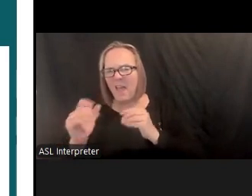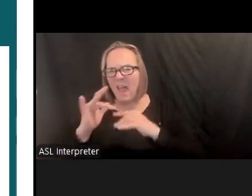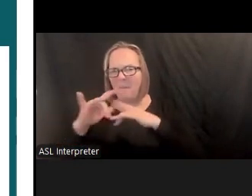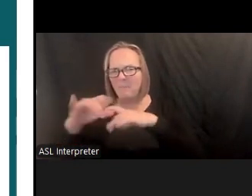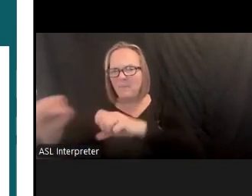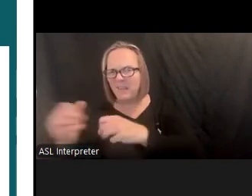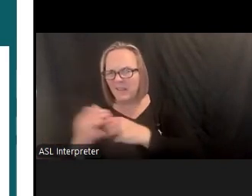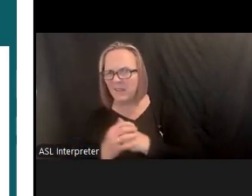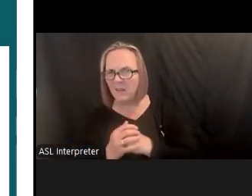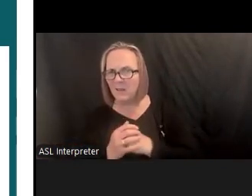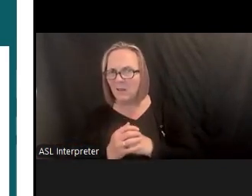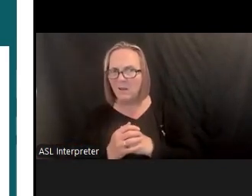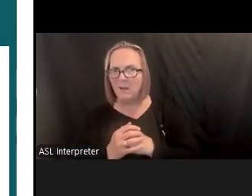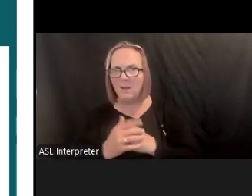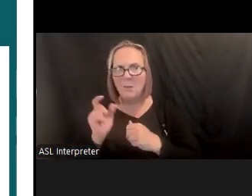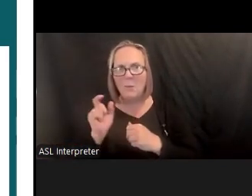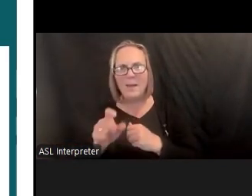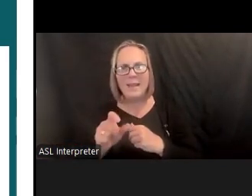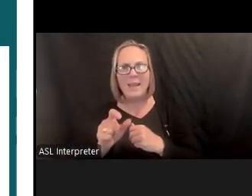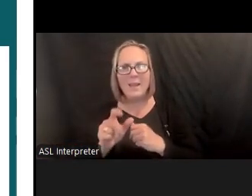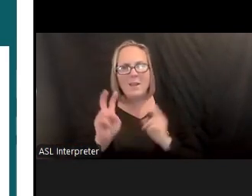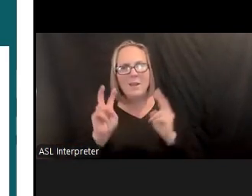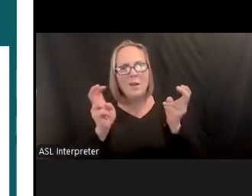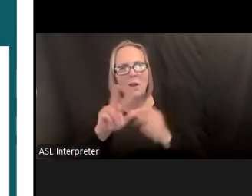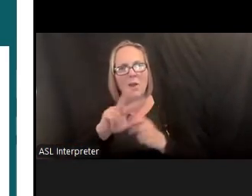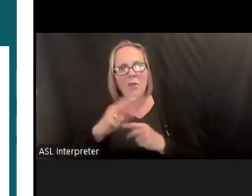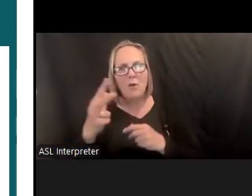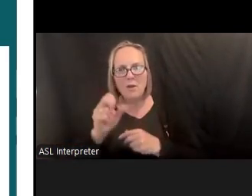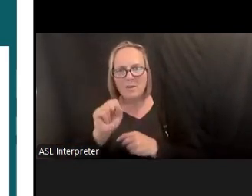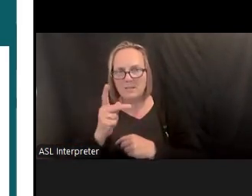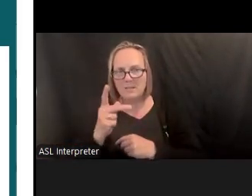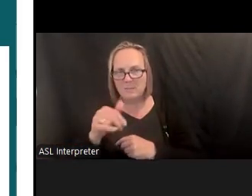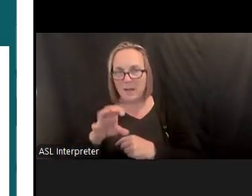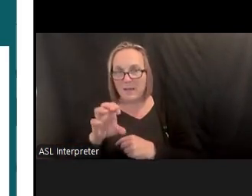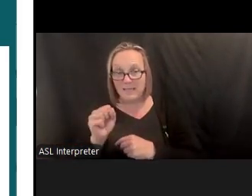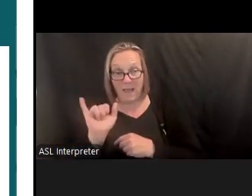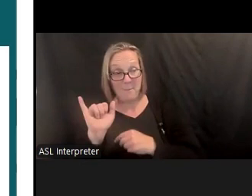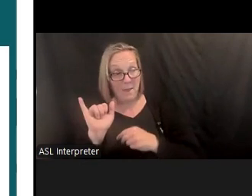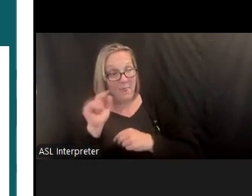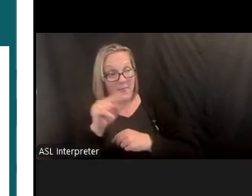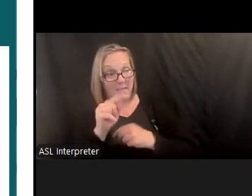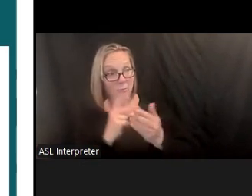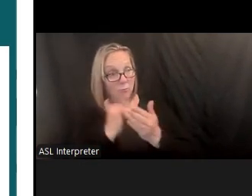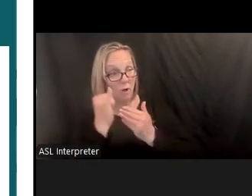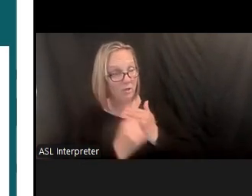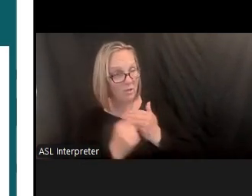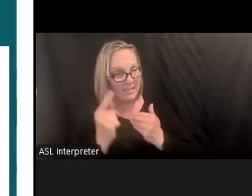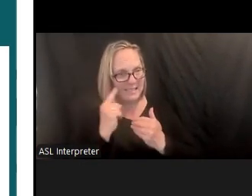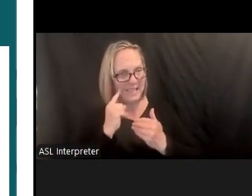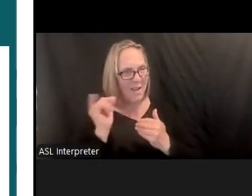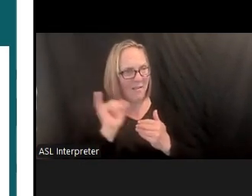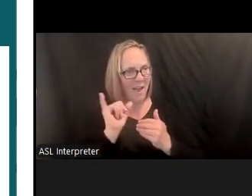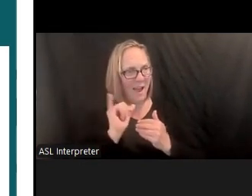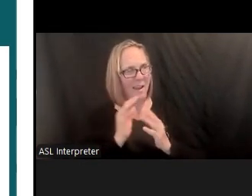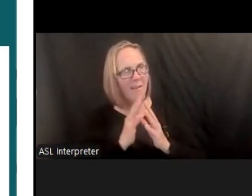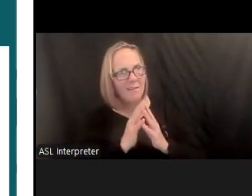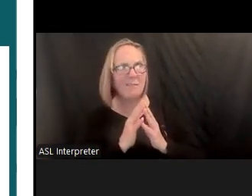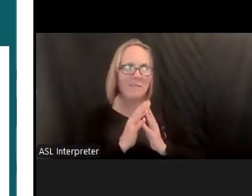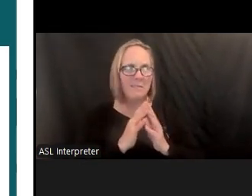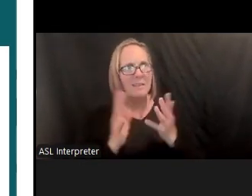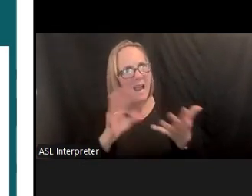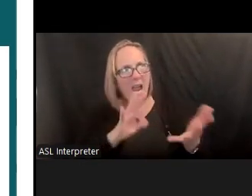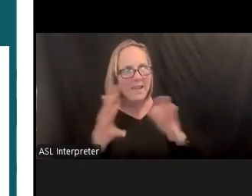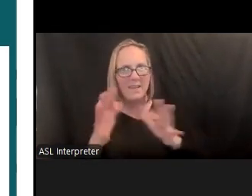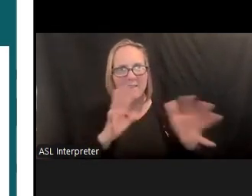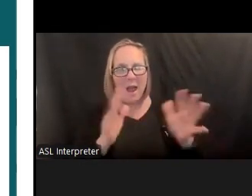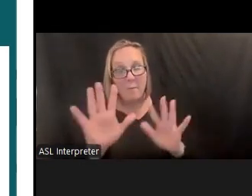third spaces. And from what I'm hearing, it seems like this project is kind of giving that. I mean, I don't